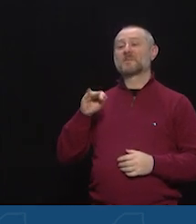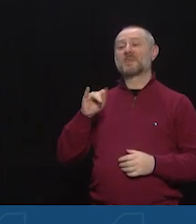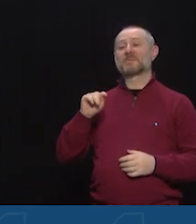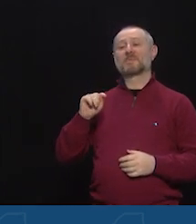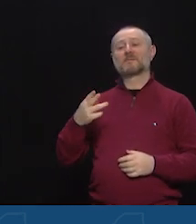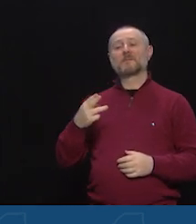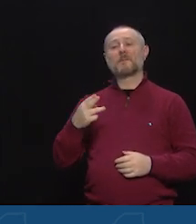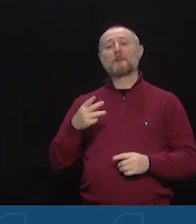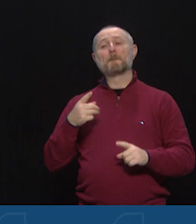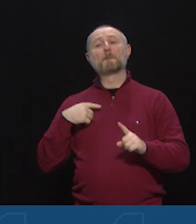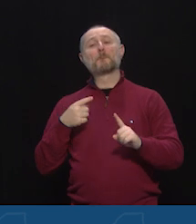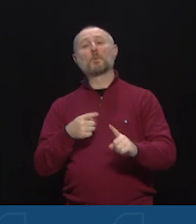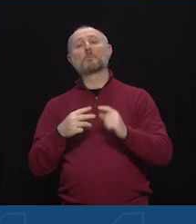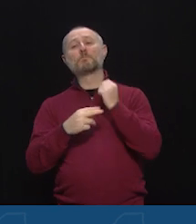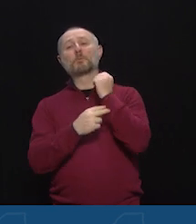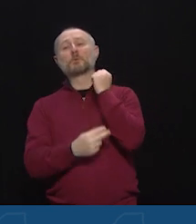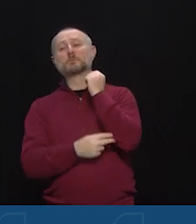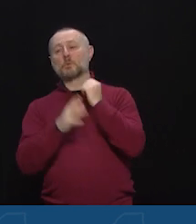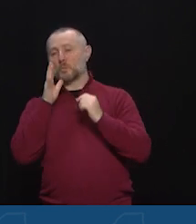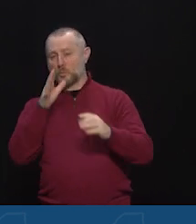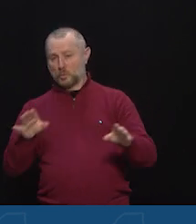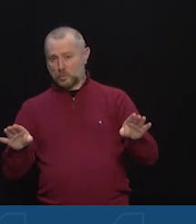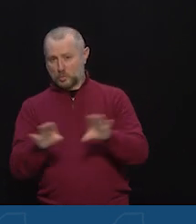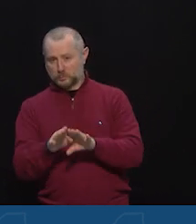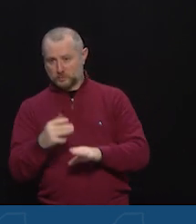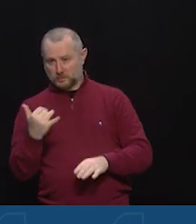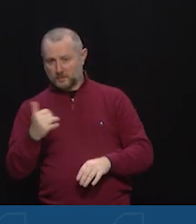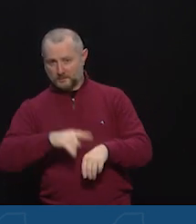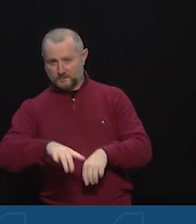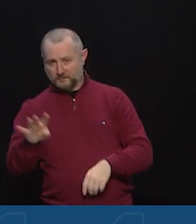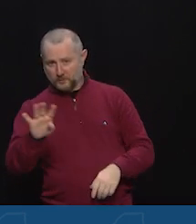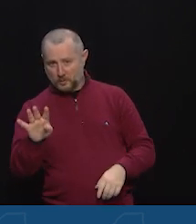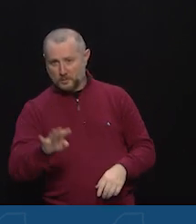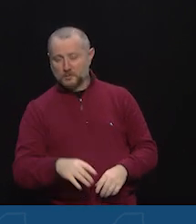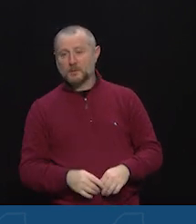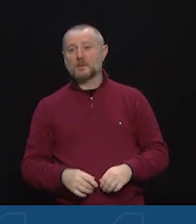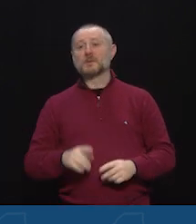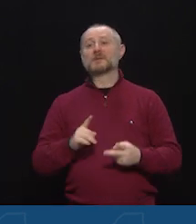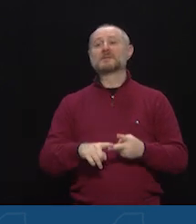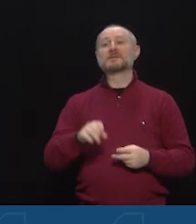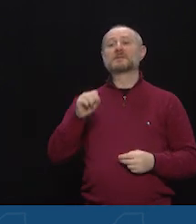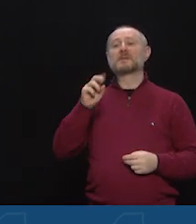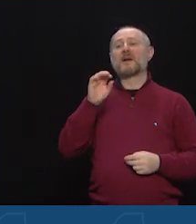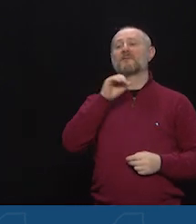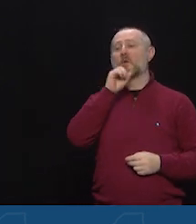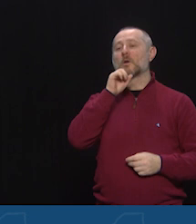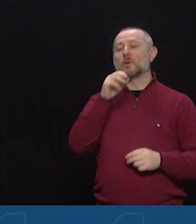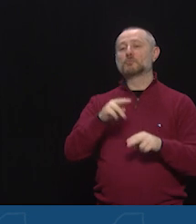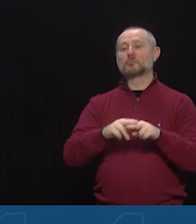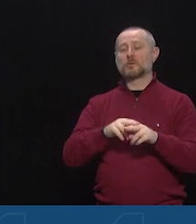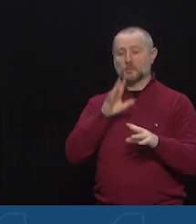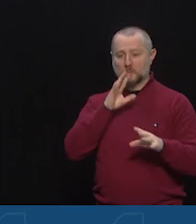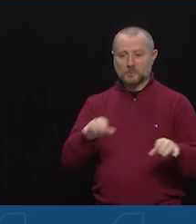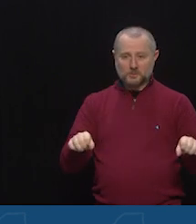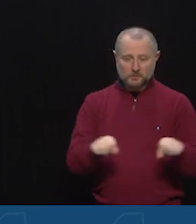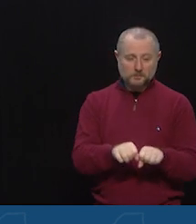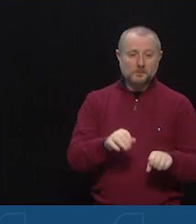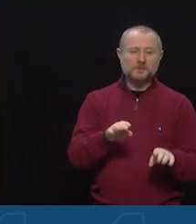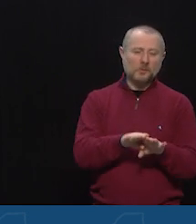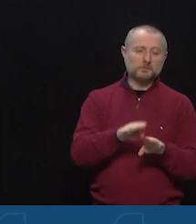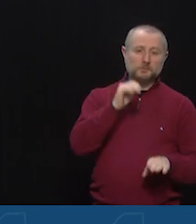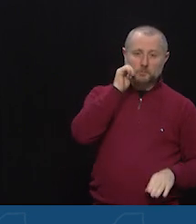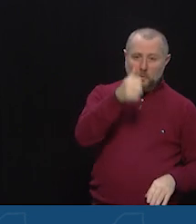today. Suffolk Transit will be canceled for tomorrow. People should monitor. We will get that back up and running as quickly as